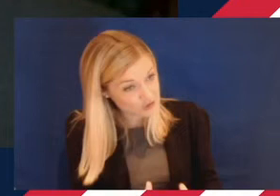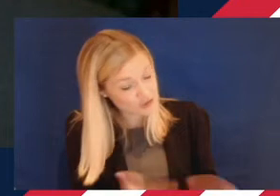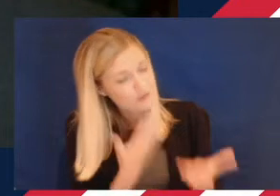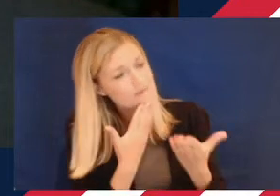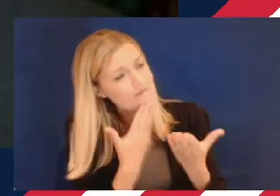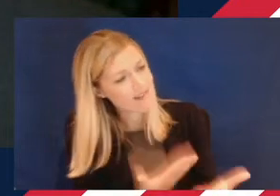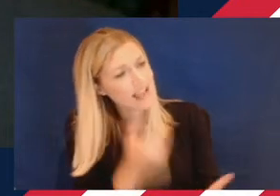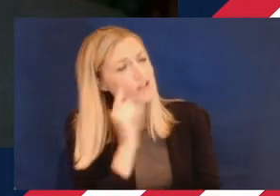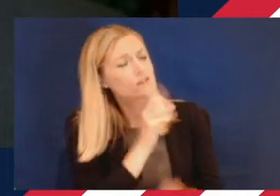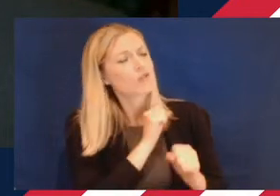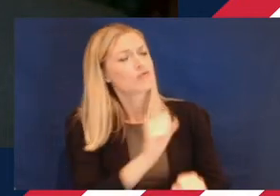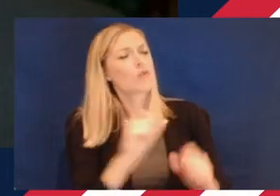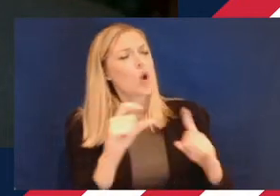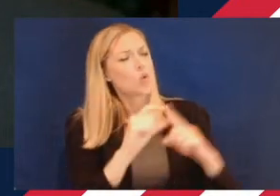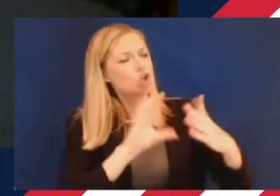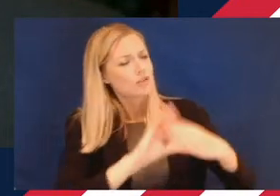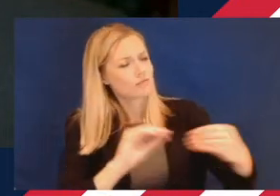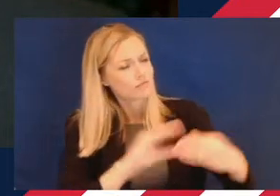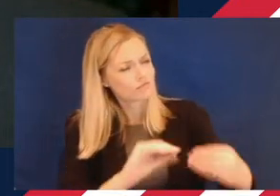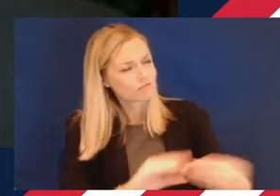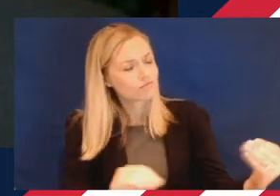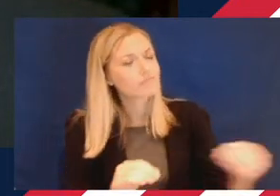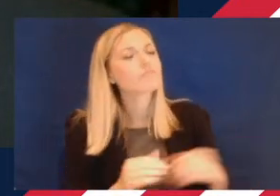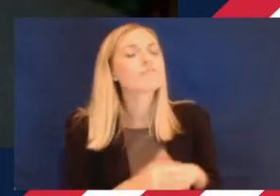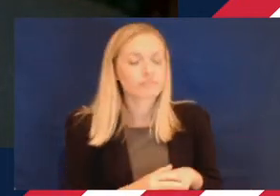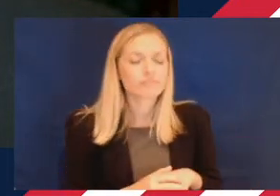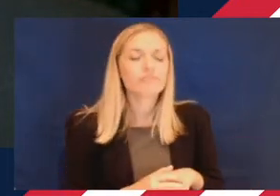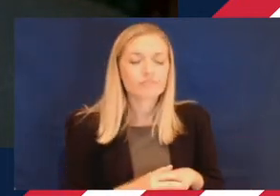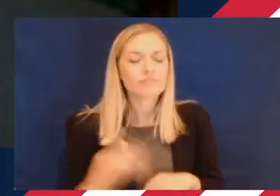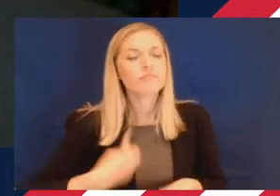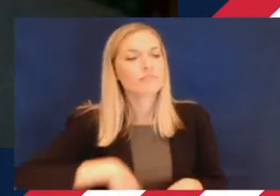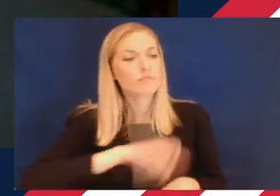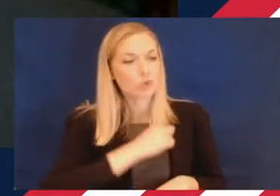you're sharing with us. We share in support of